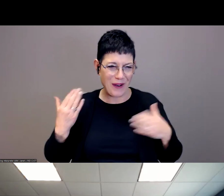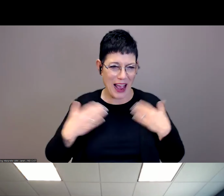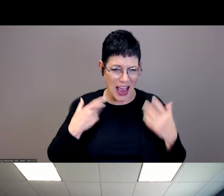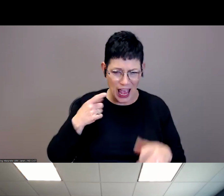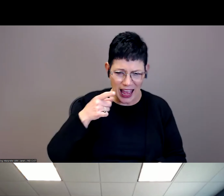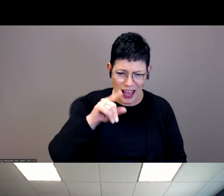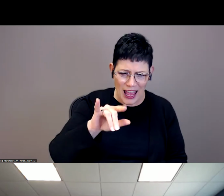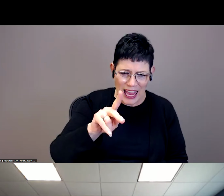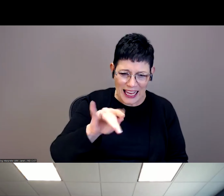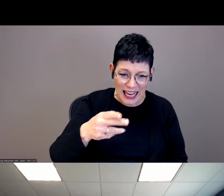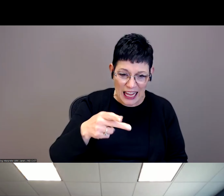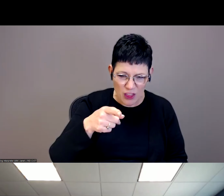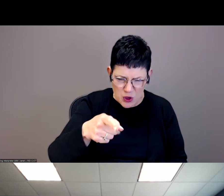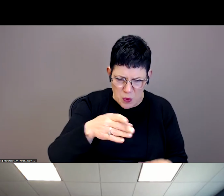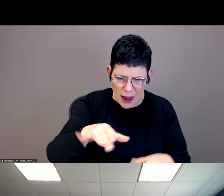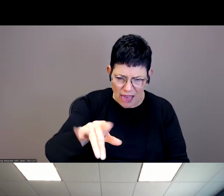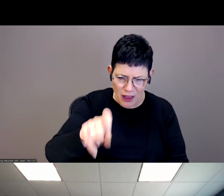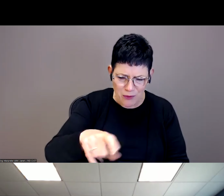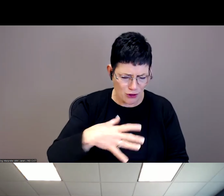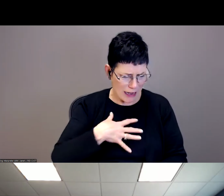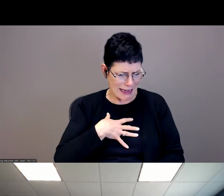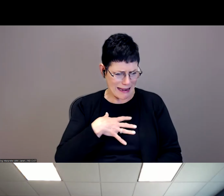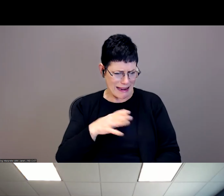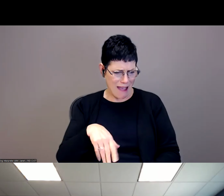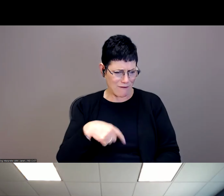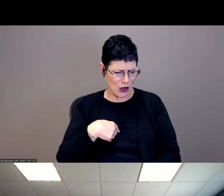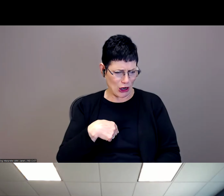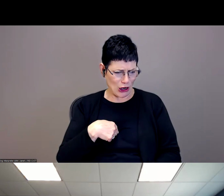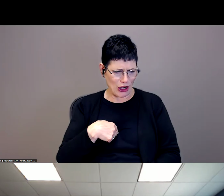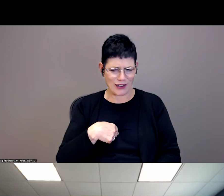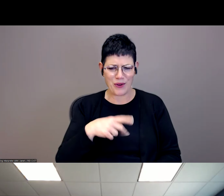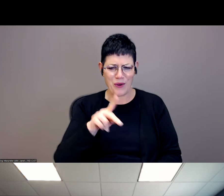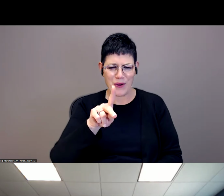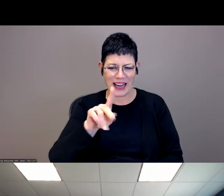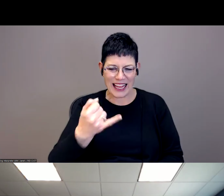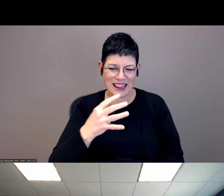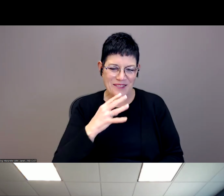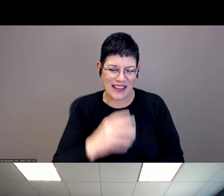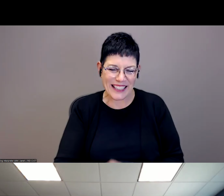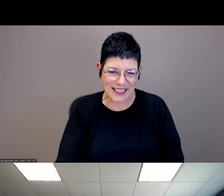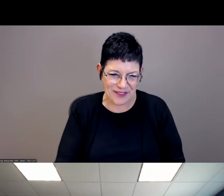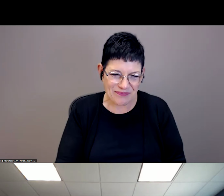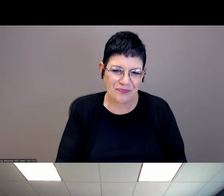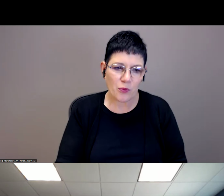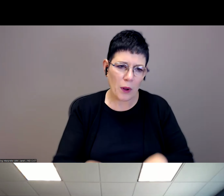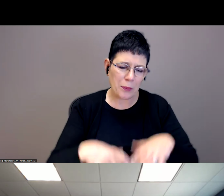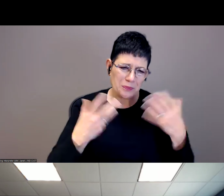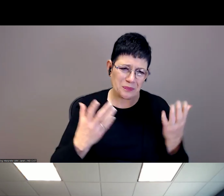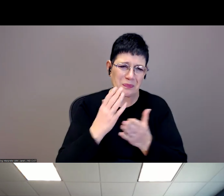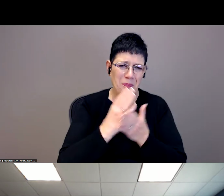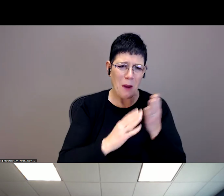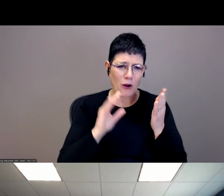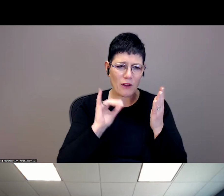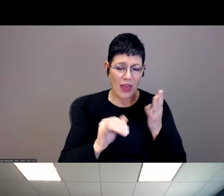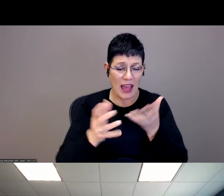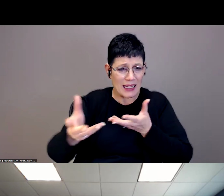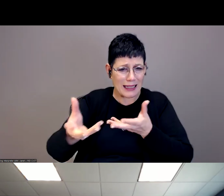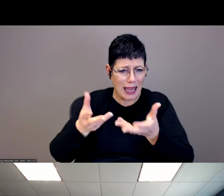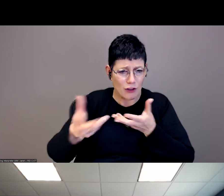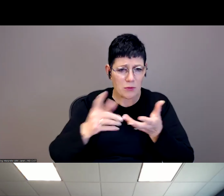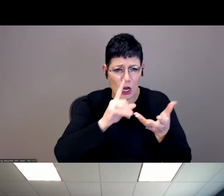this one? No, I would never. No. This is cute. Uh, well, part of it, that's what engaging is,